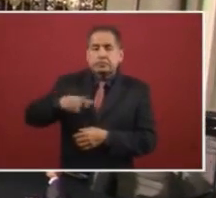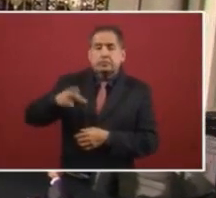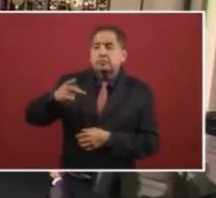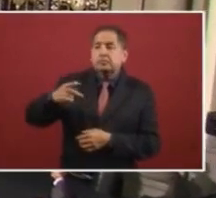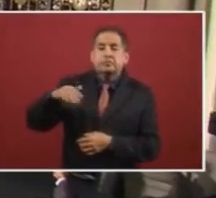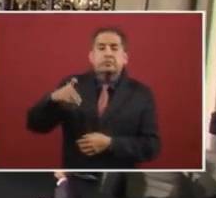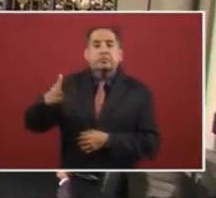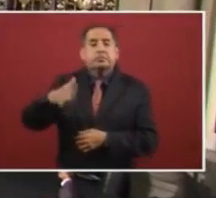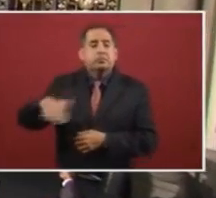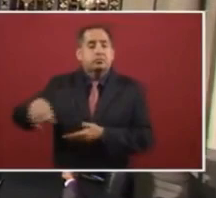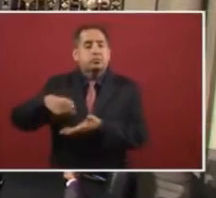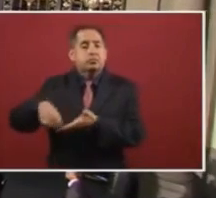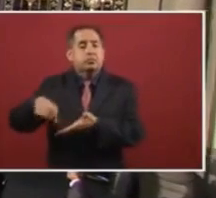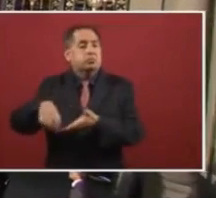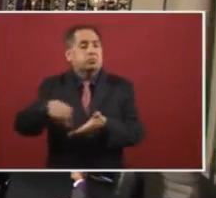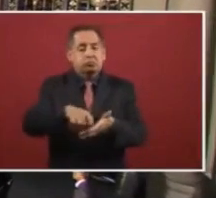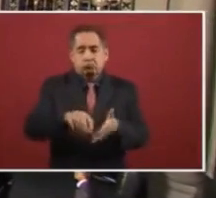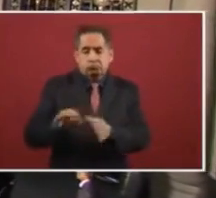even in the consumption